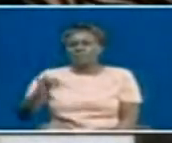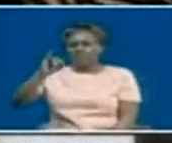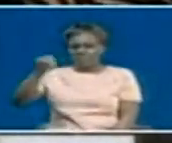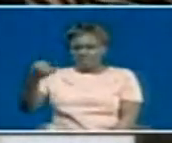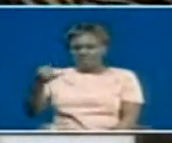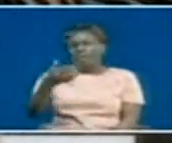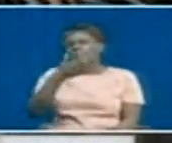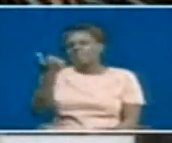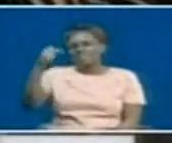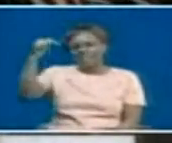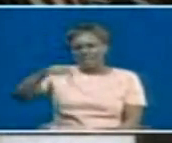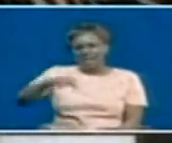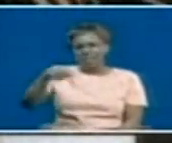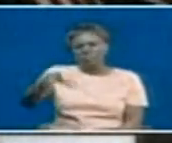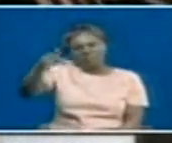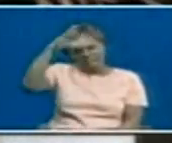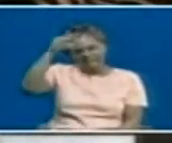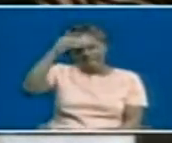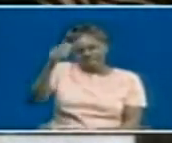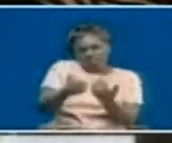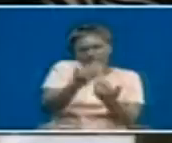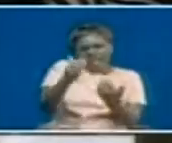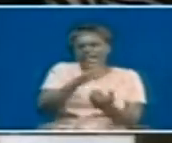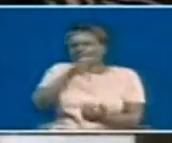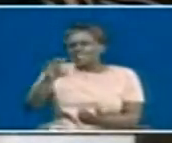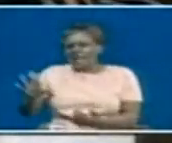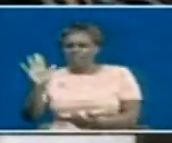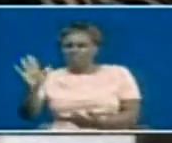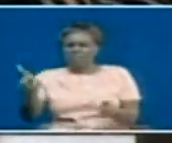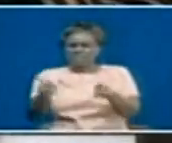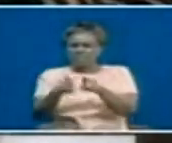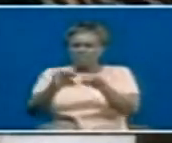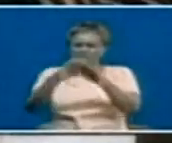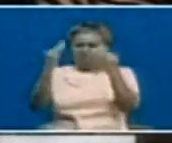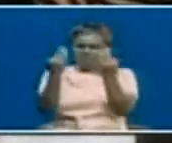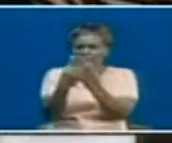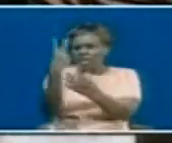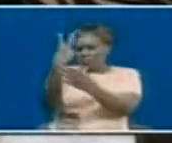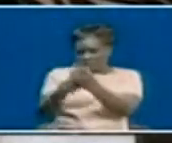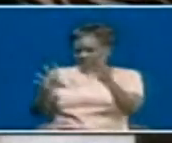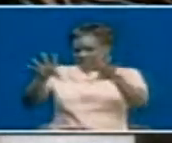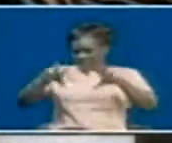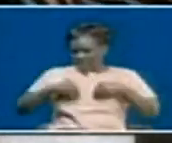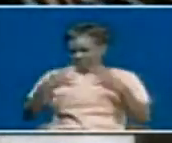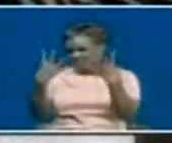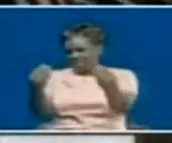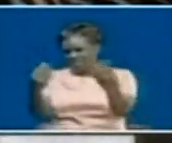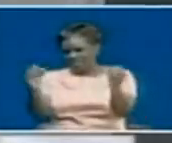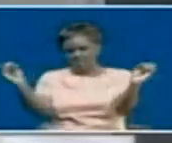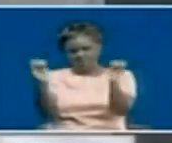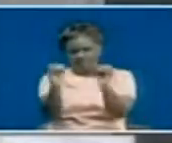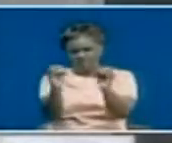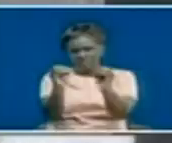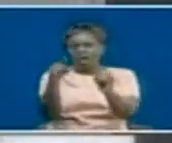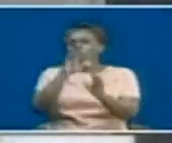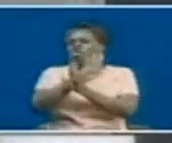so much better now. She's learned to take care of her son and her family, even though they both admit it has not been easy.